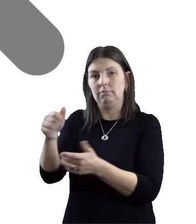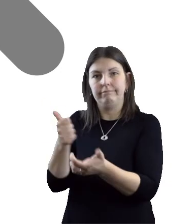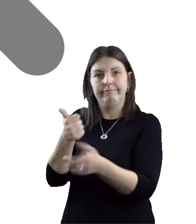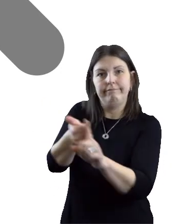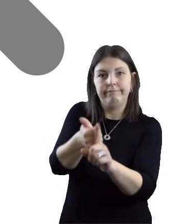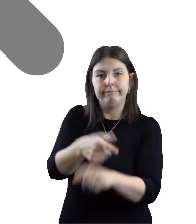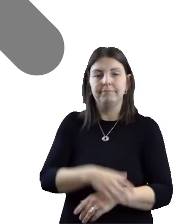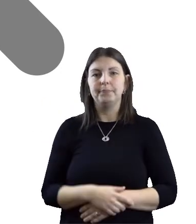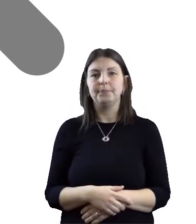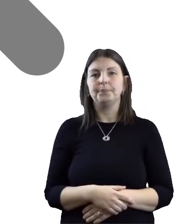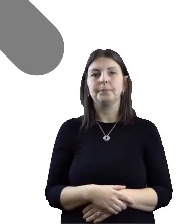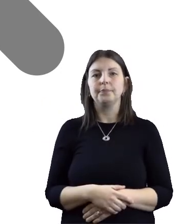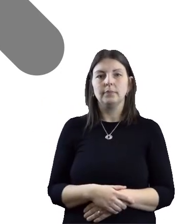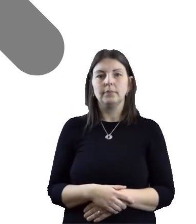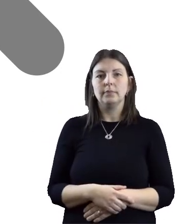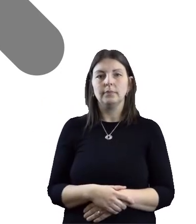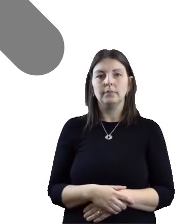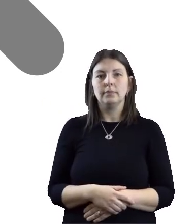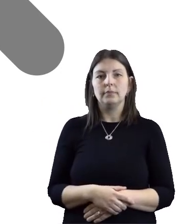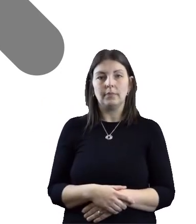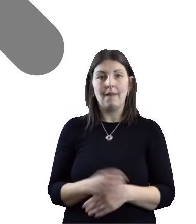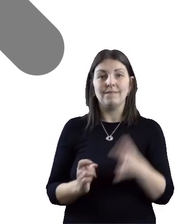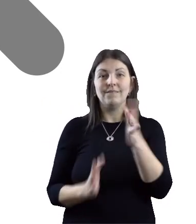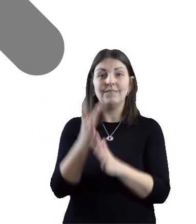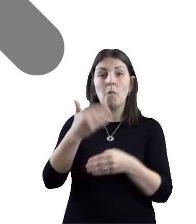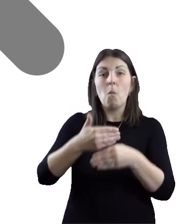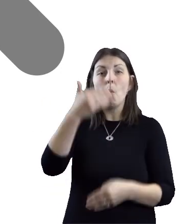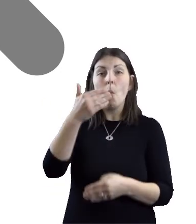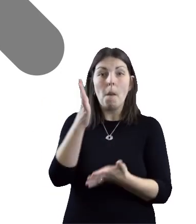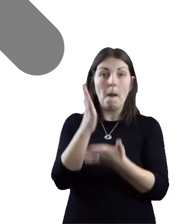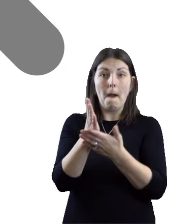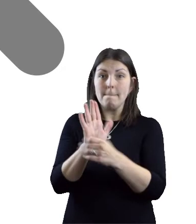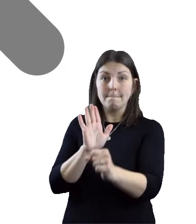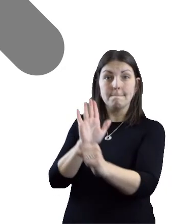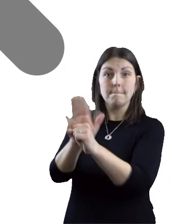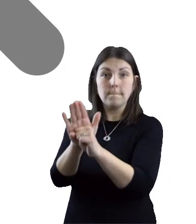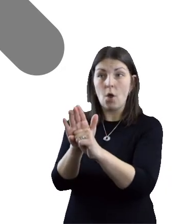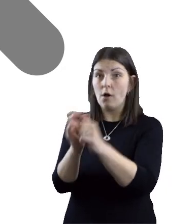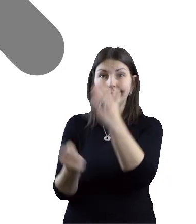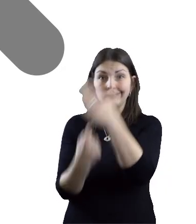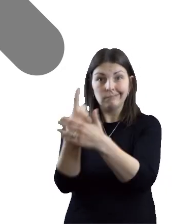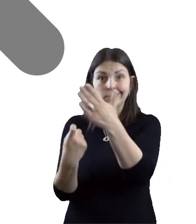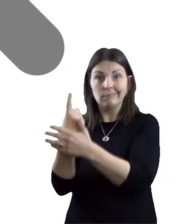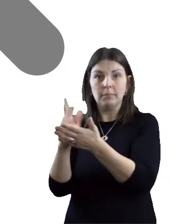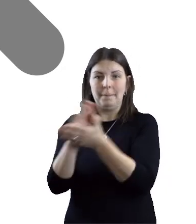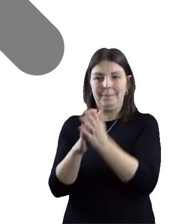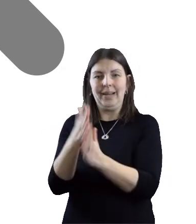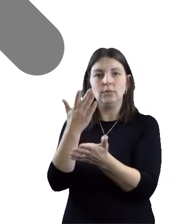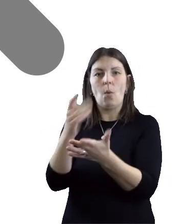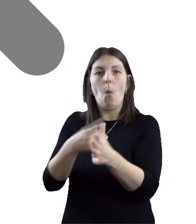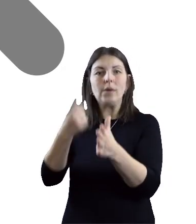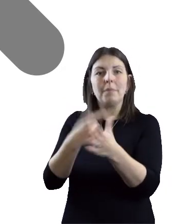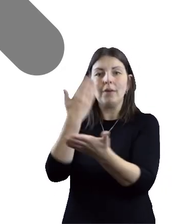So check regularly that they are on. Another protective measure you can do is by securing your Wi-Fi.